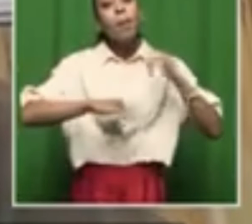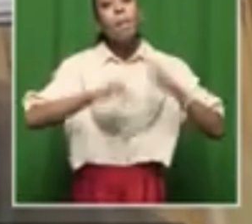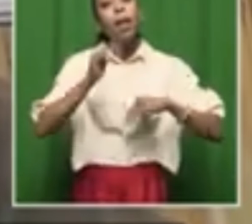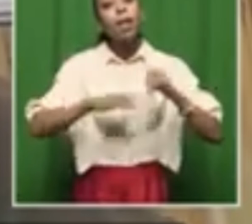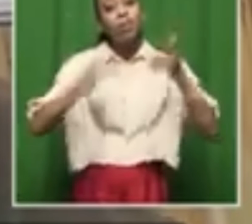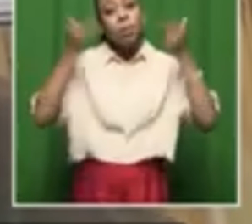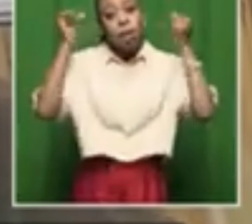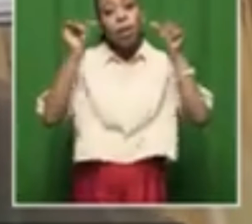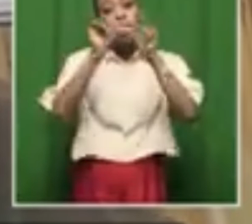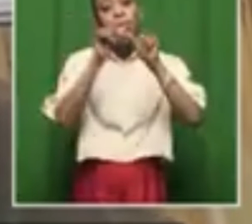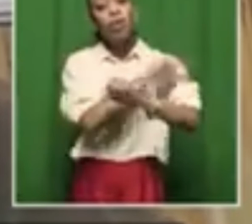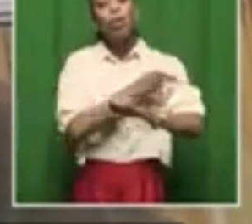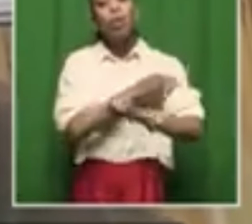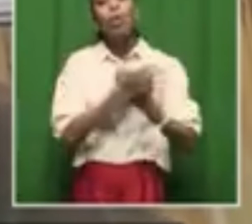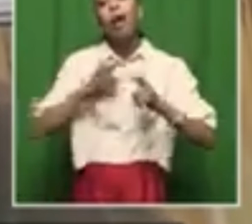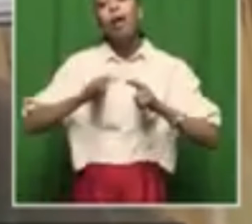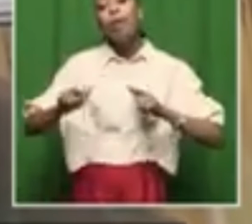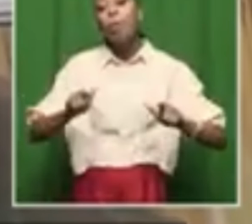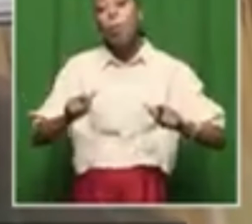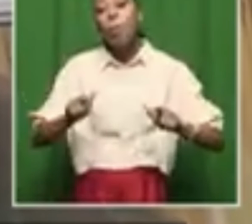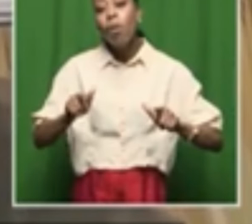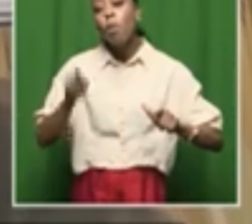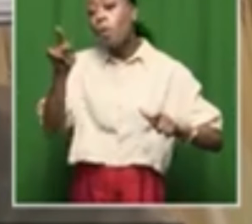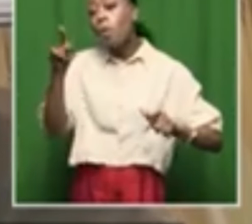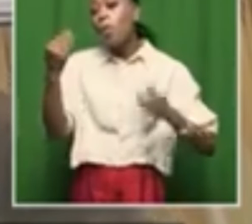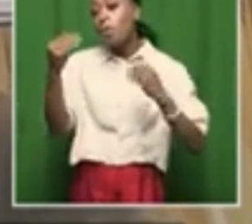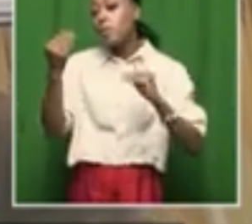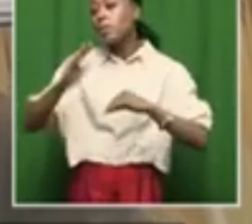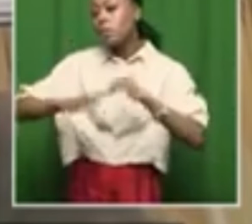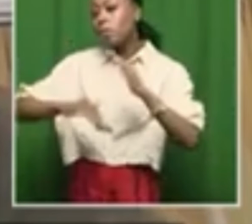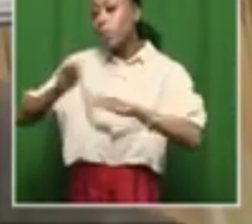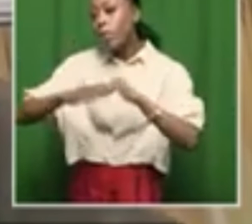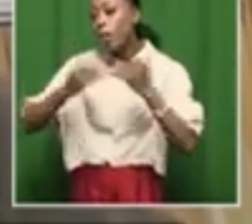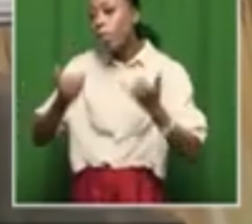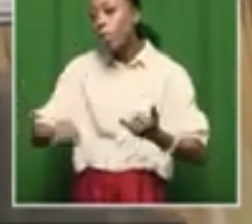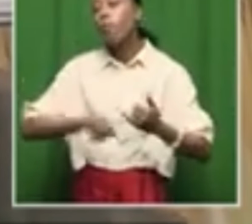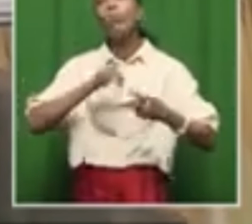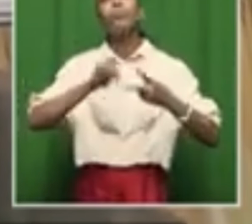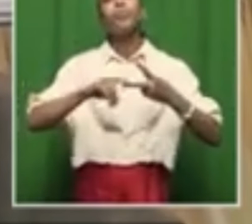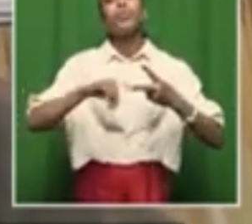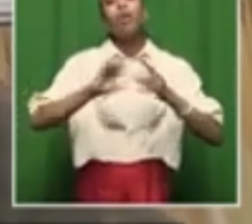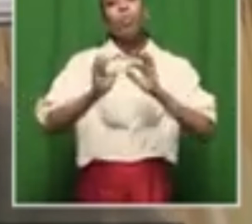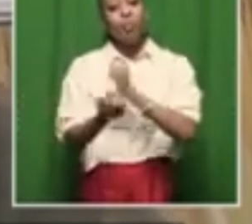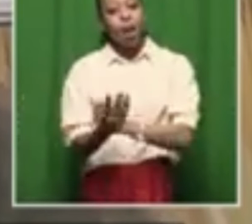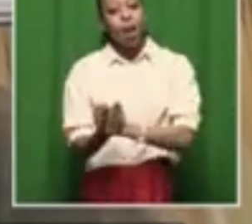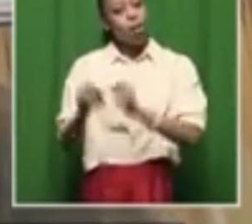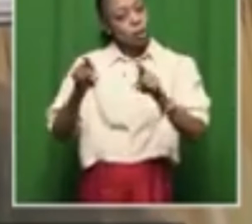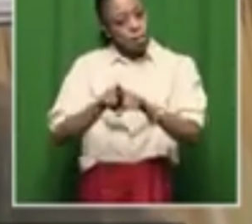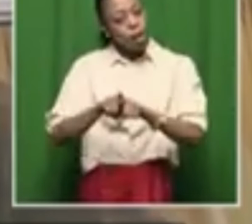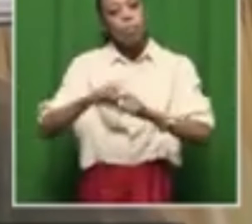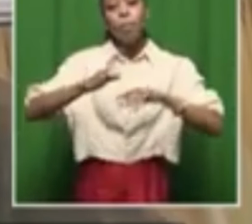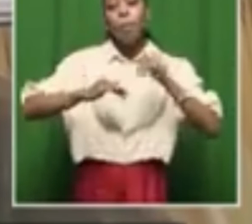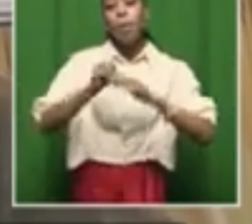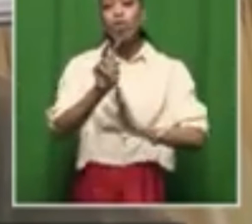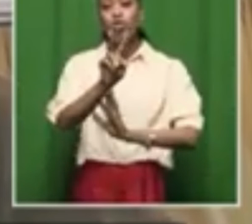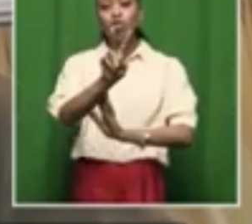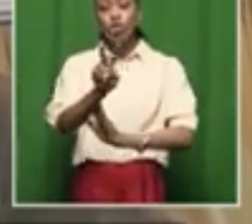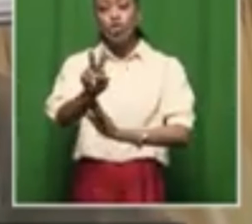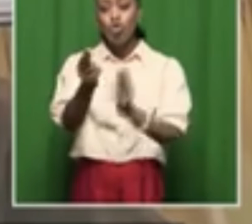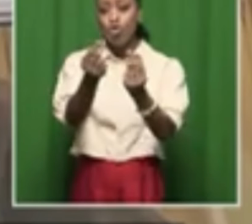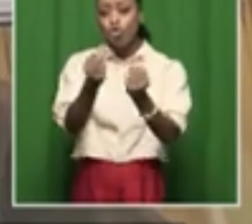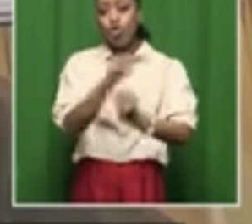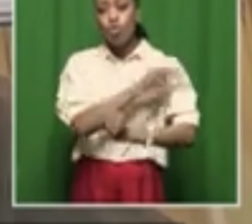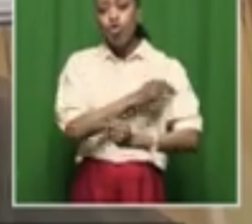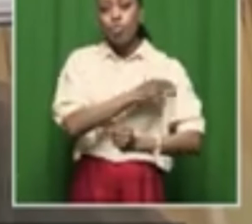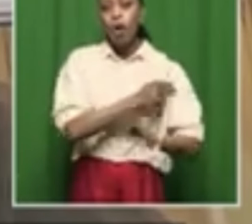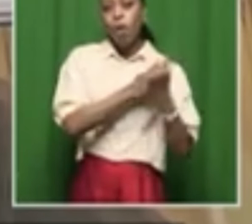an academic hospital in Limpopo. It is busy under construction. In Mpumalanga, they are building 2 brand new big